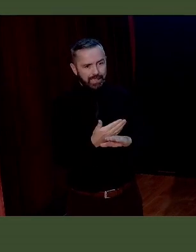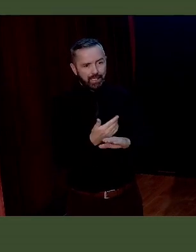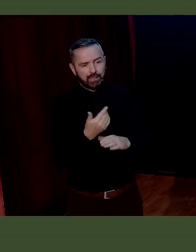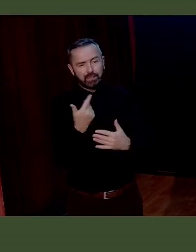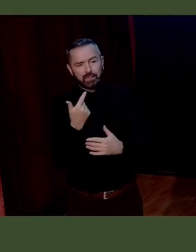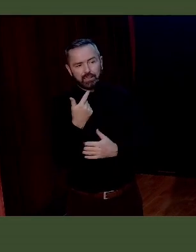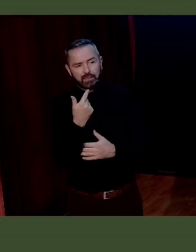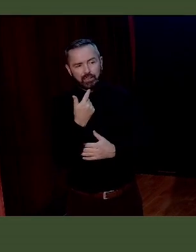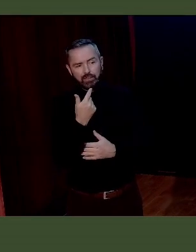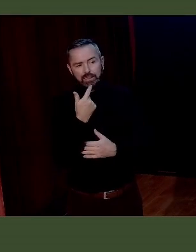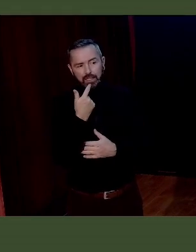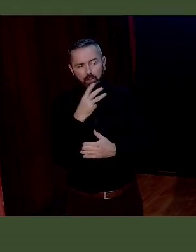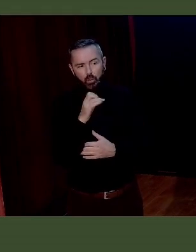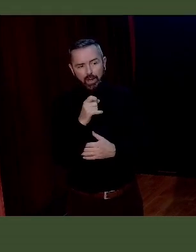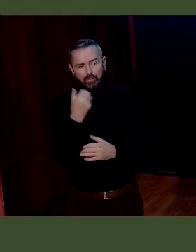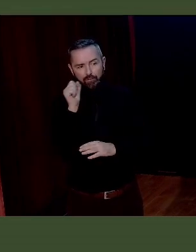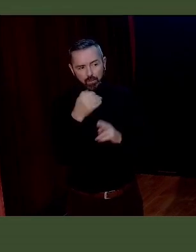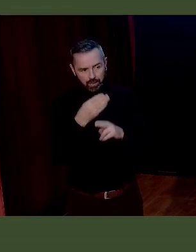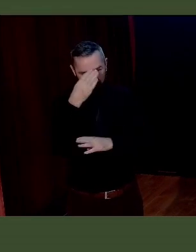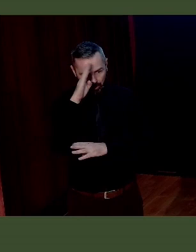feminism in Ireland in the